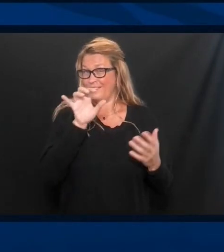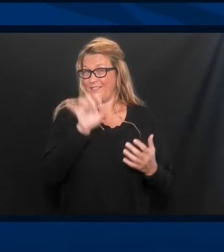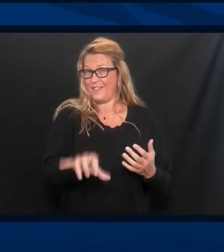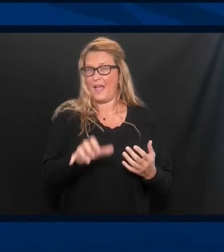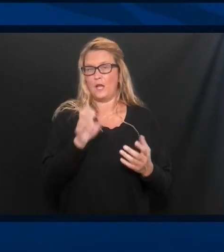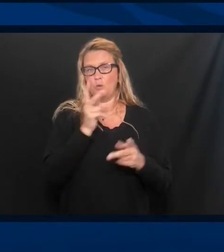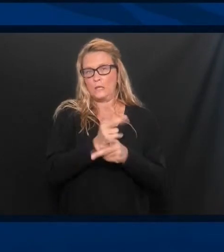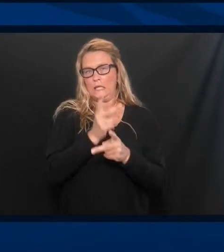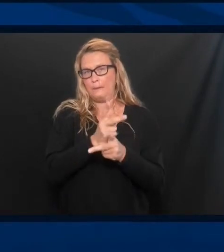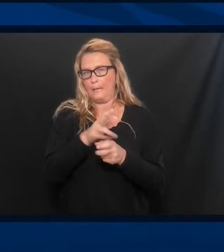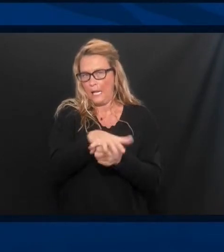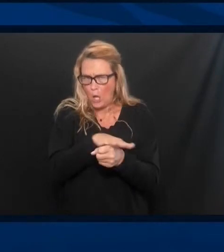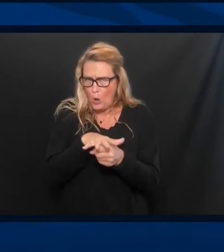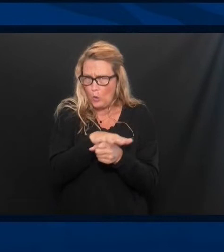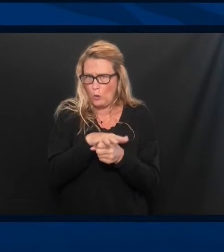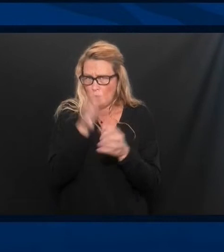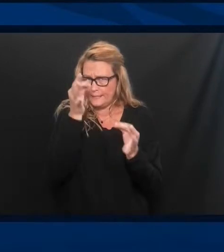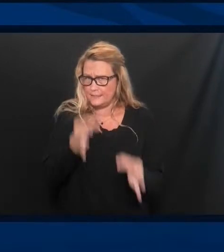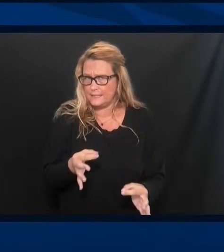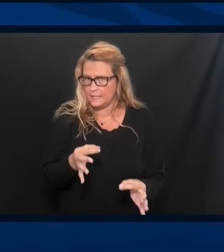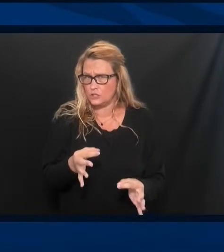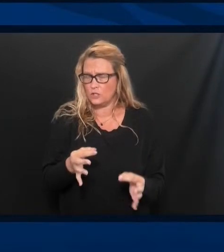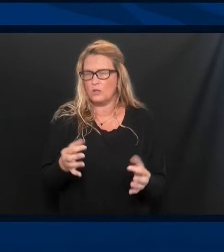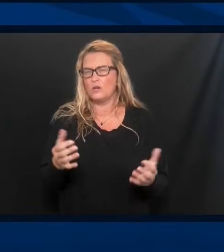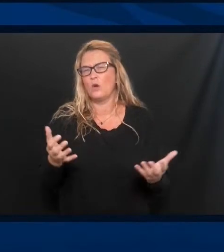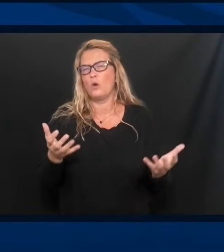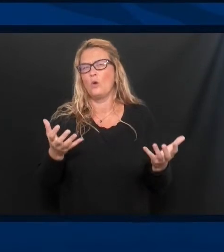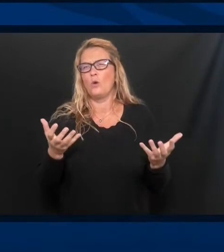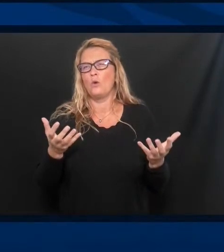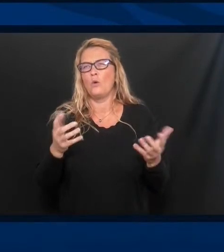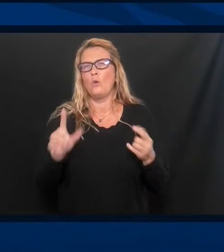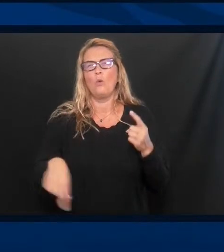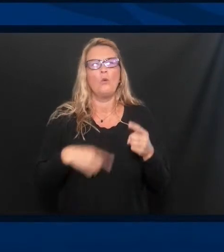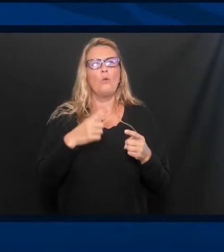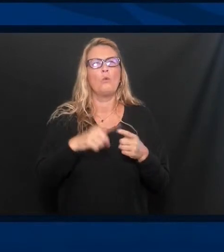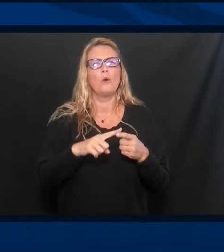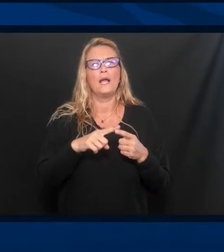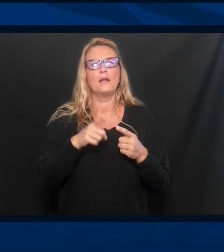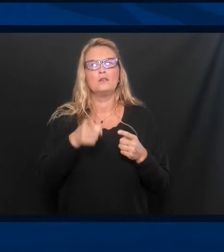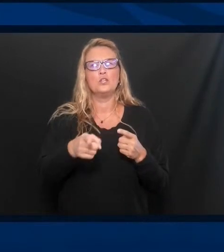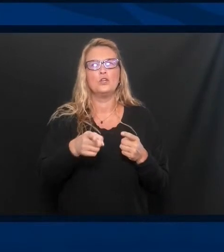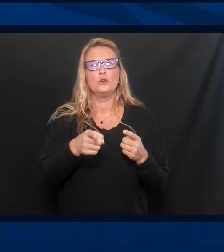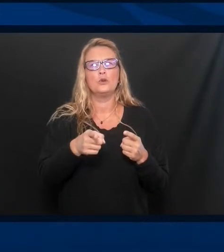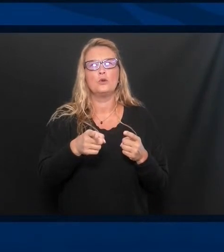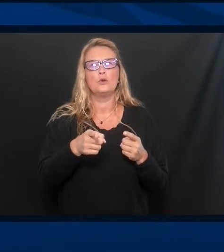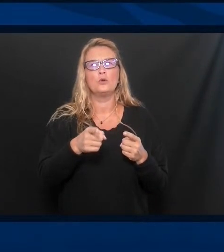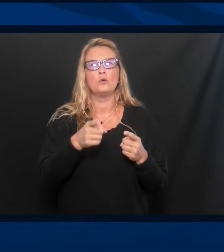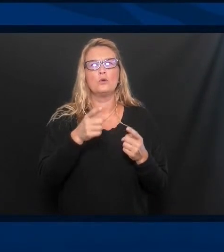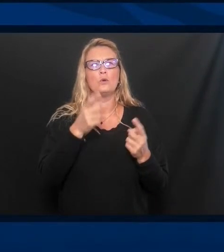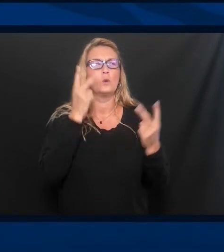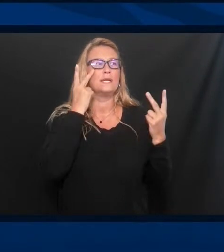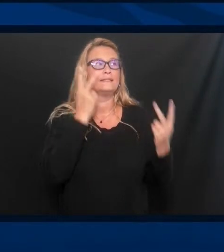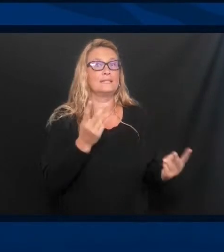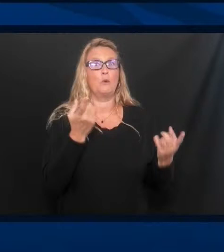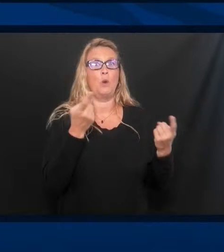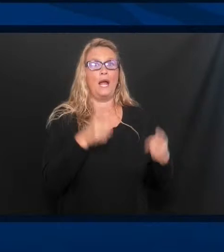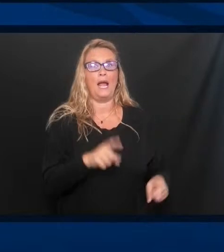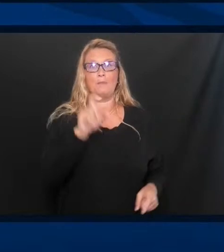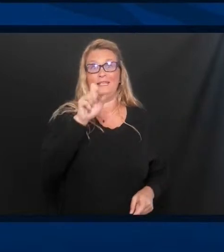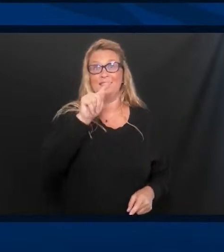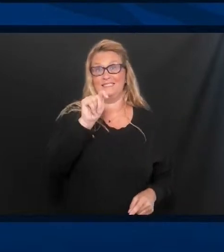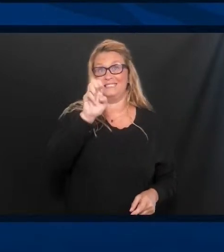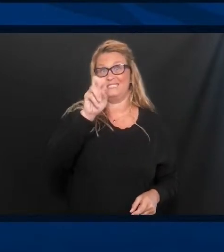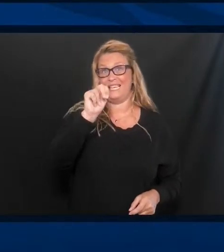local decision, what are the chances that you would review it and look to say what's been done in Tennessee, where the governor there